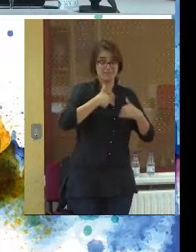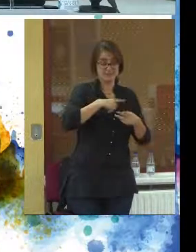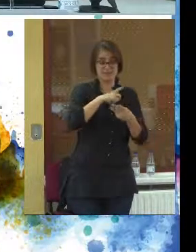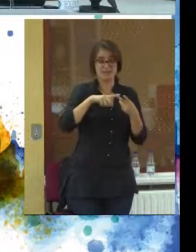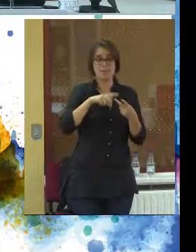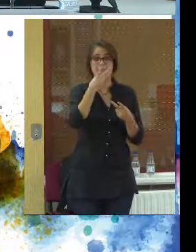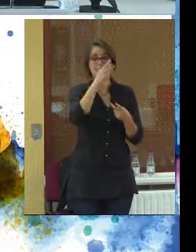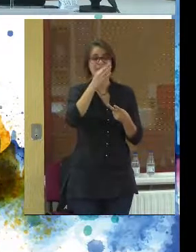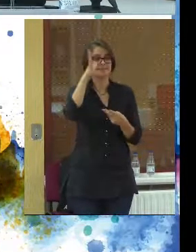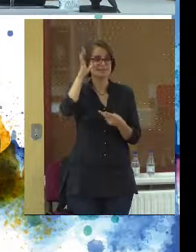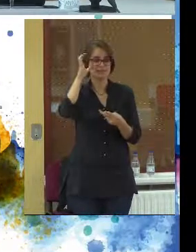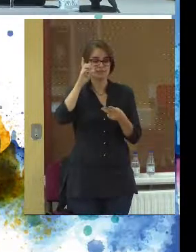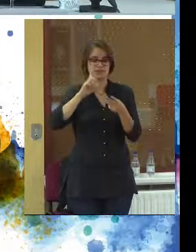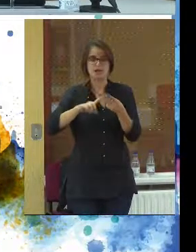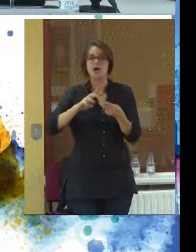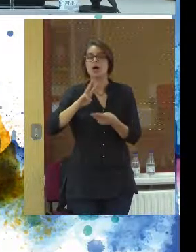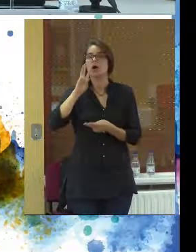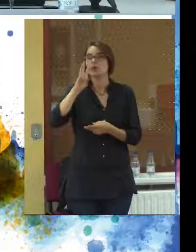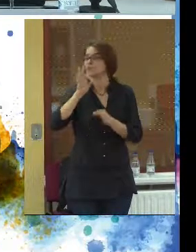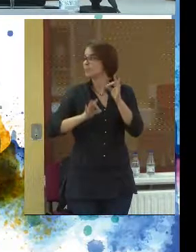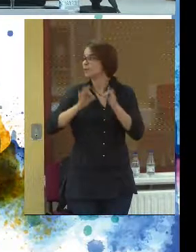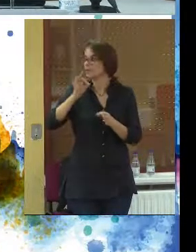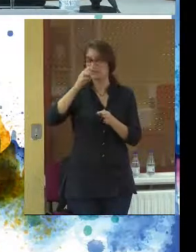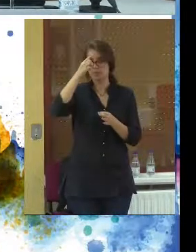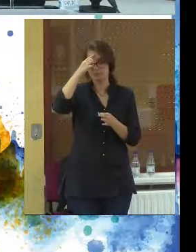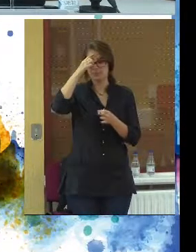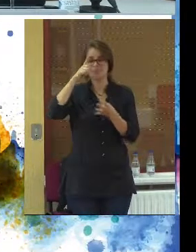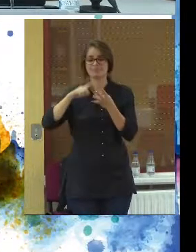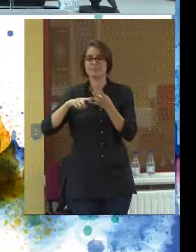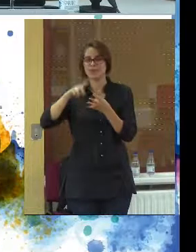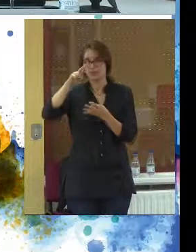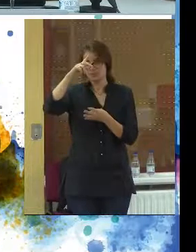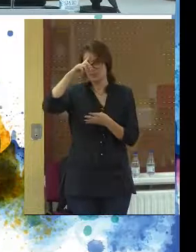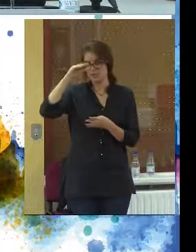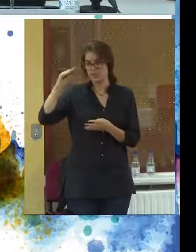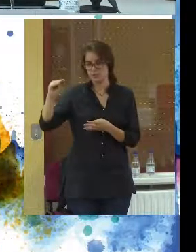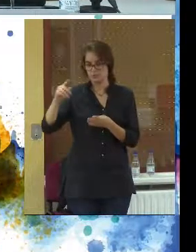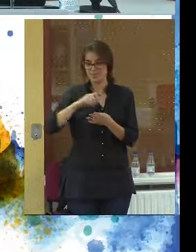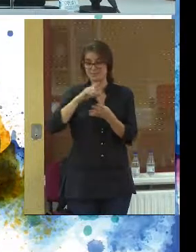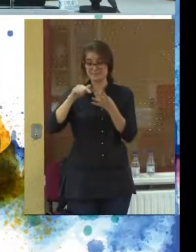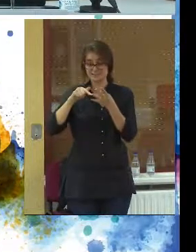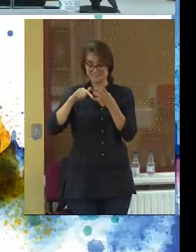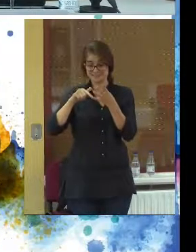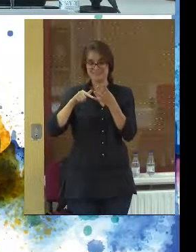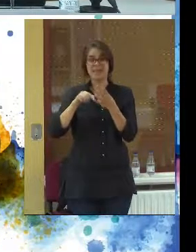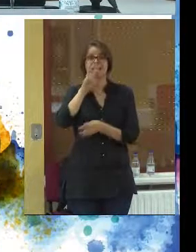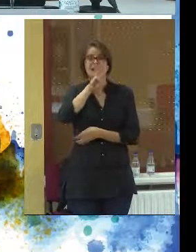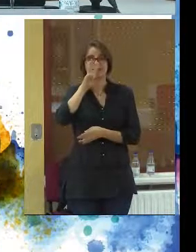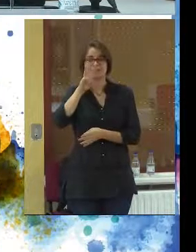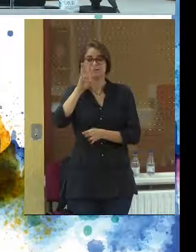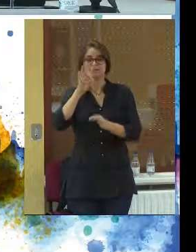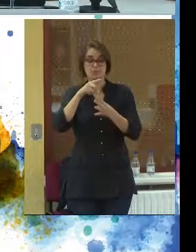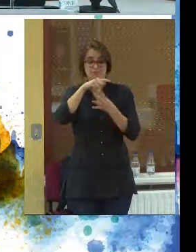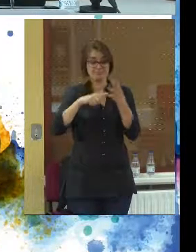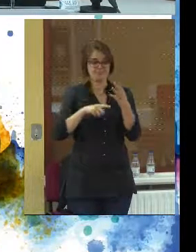60% have physical difficulties or disabilities, 20% sensorial, 18% mental disabilities,